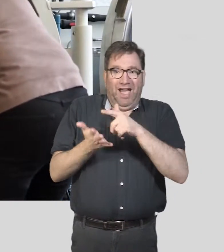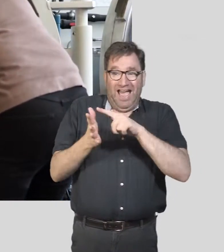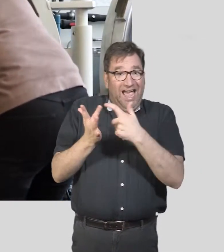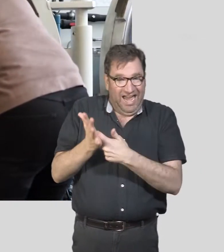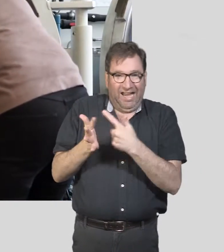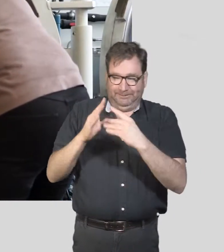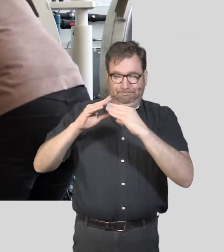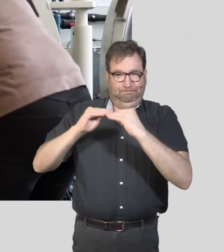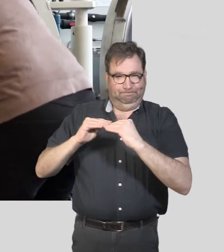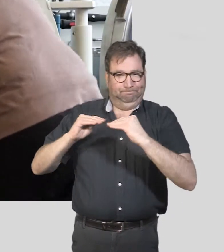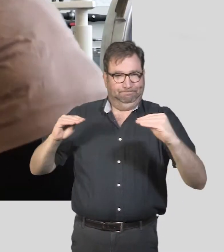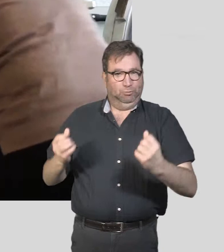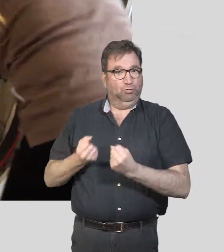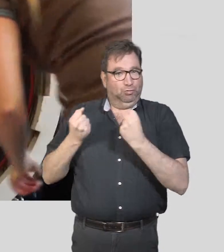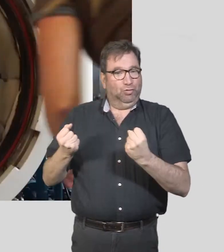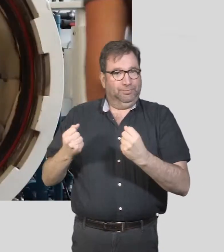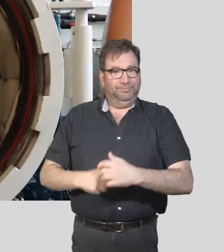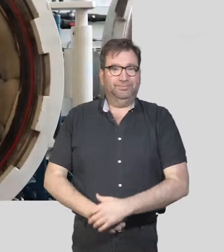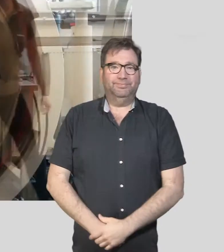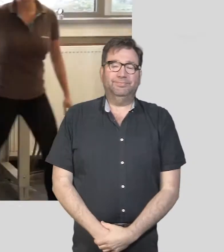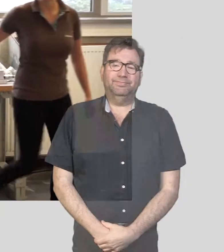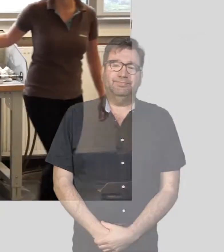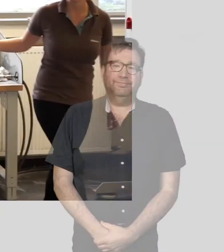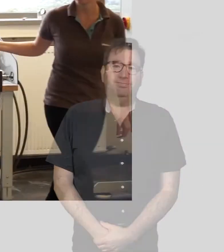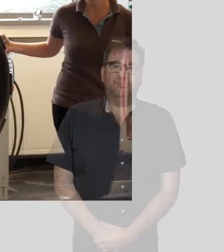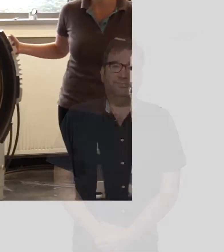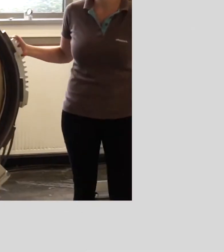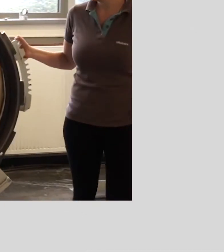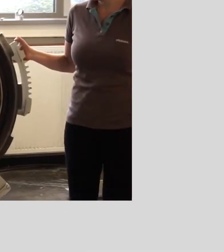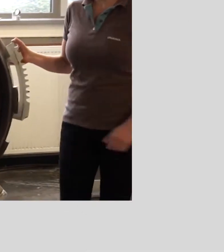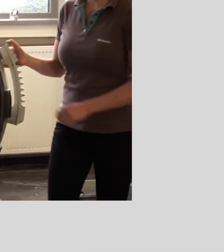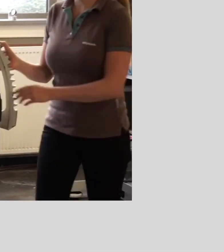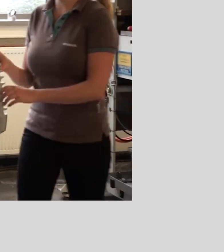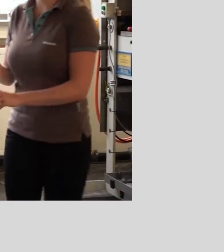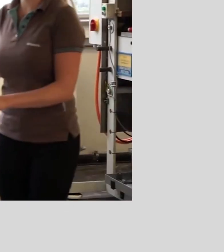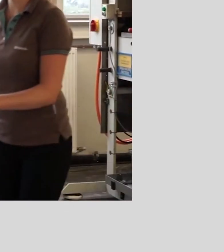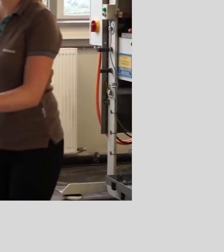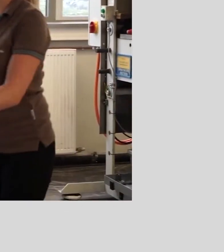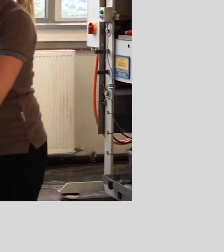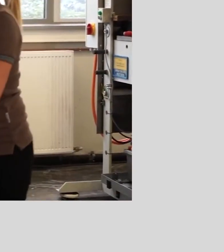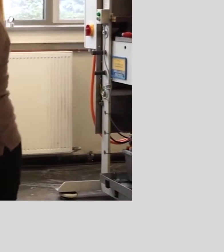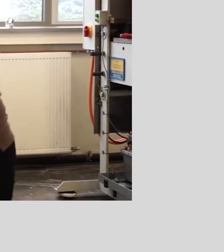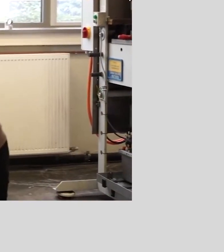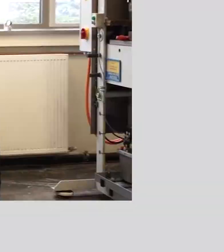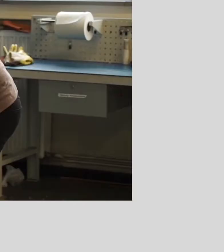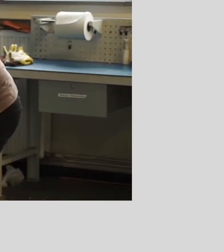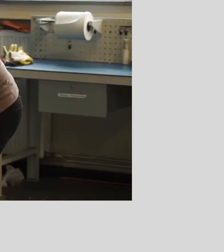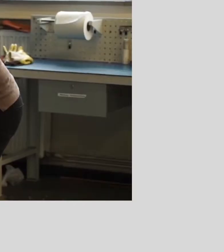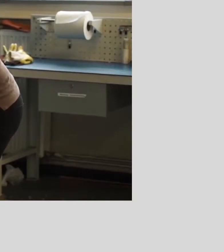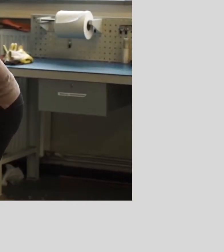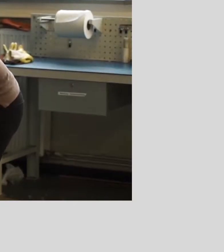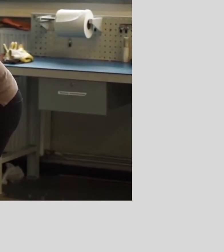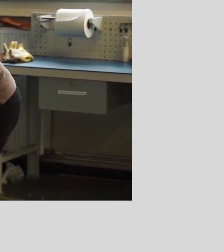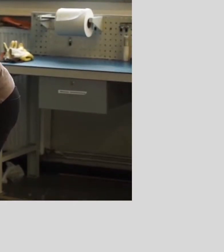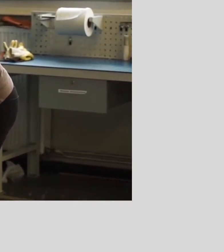160 degrees Celsius, the large round door of the autoclave is shut. And sometime later,